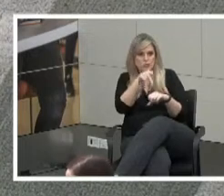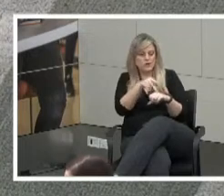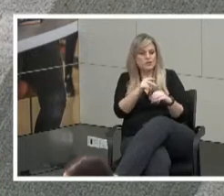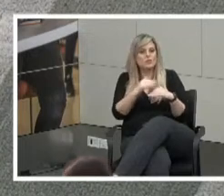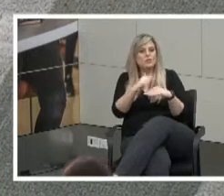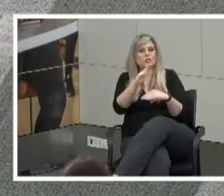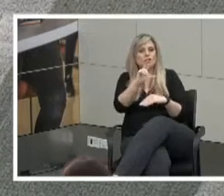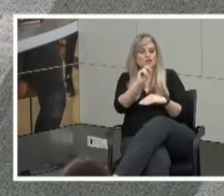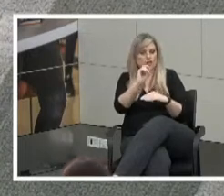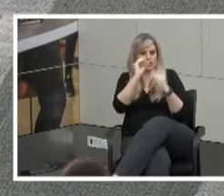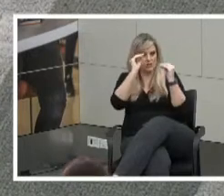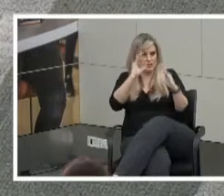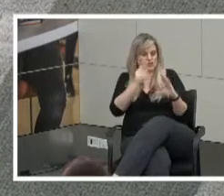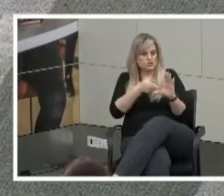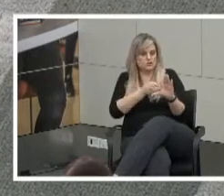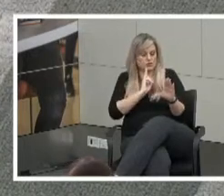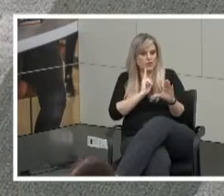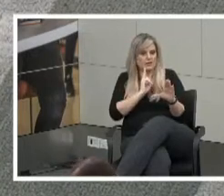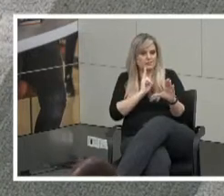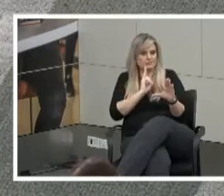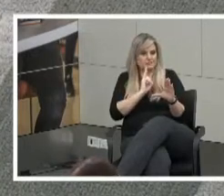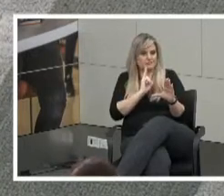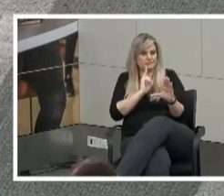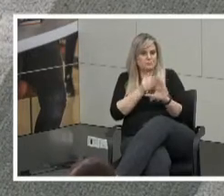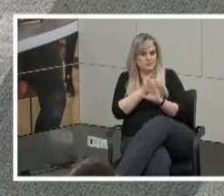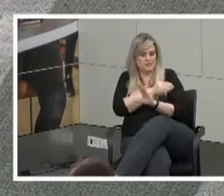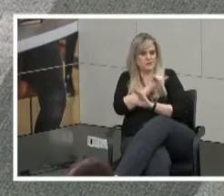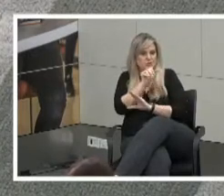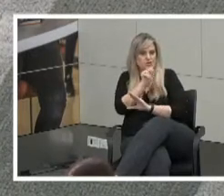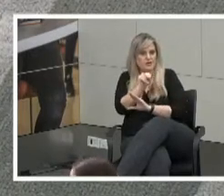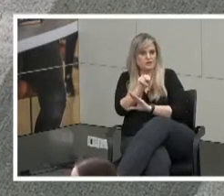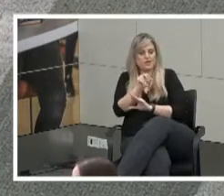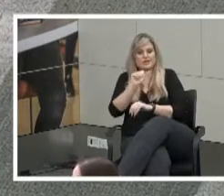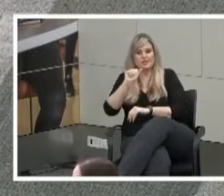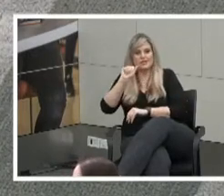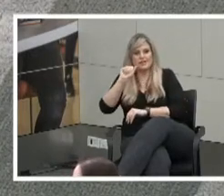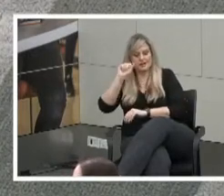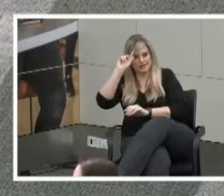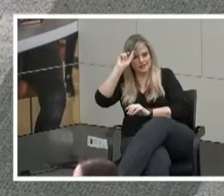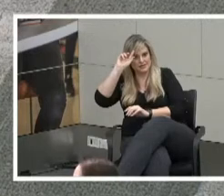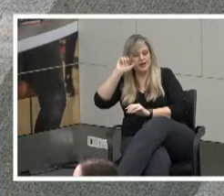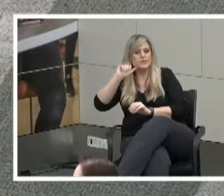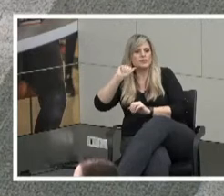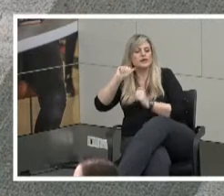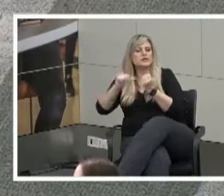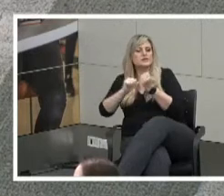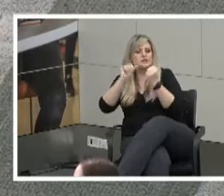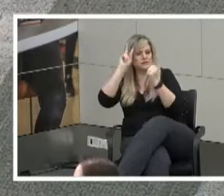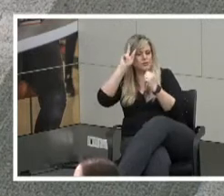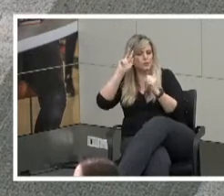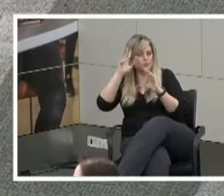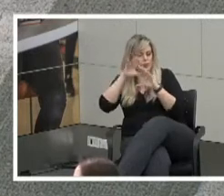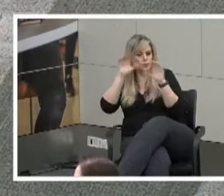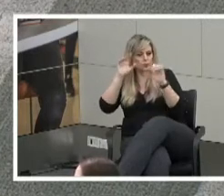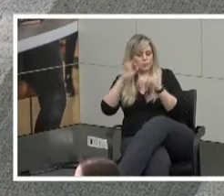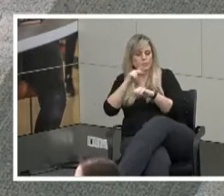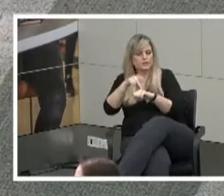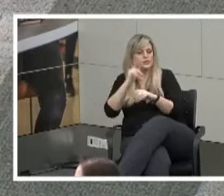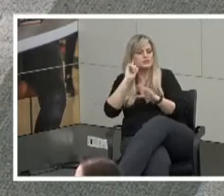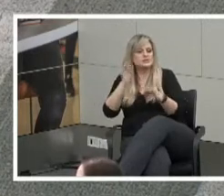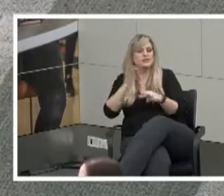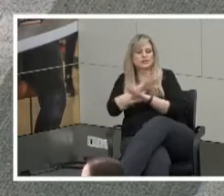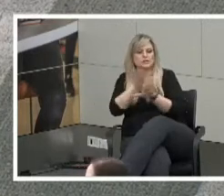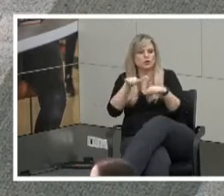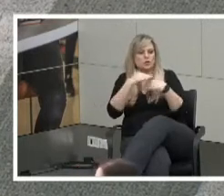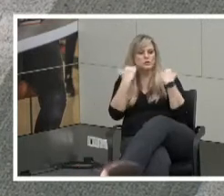our school this year by January the aps who left told me they could not stay in HISD in good conscience quote I was done with all the